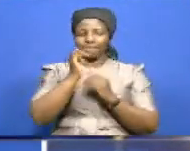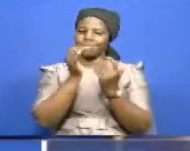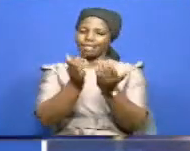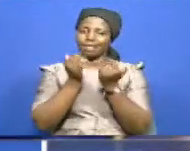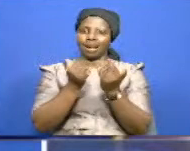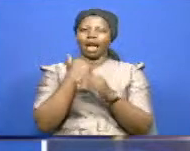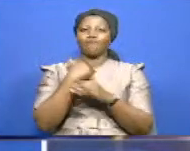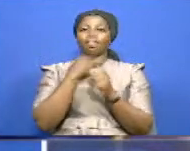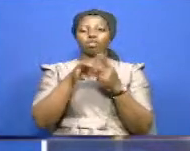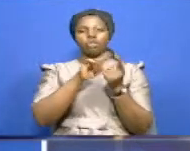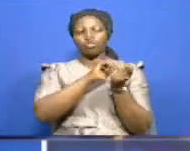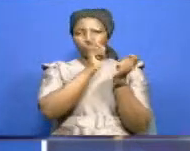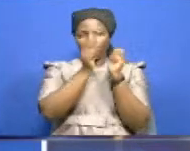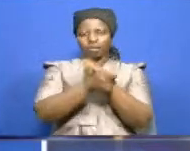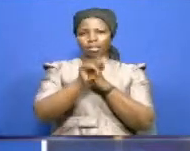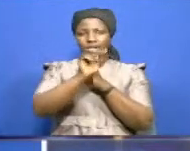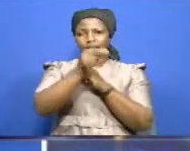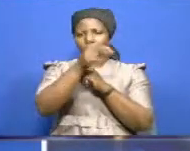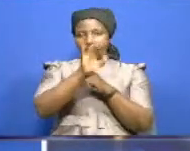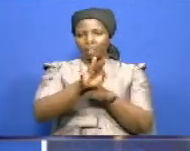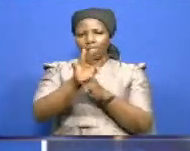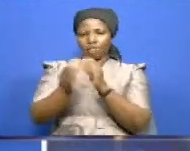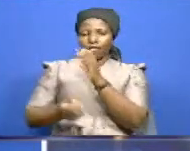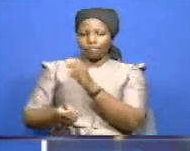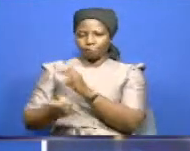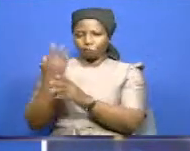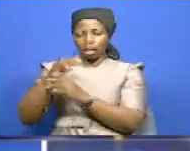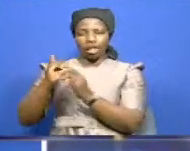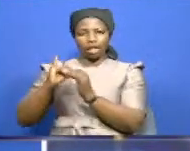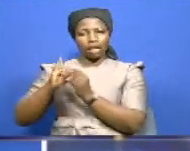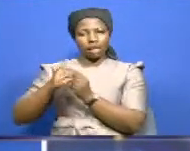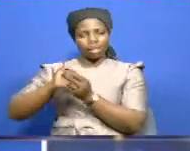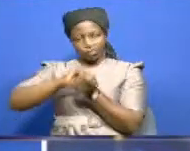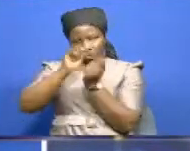to restructure NHIF and initiate reforms to improve service